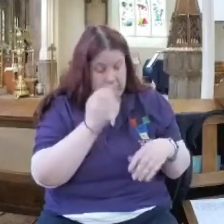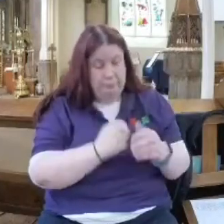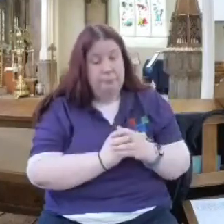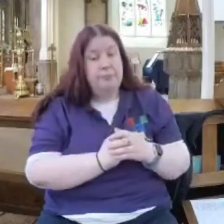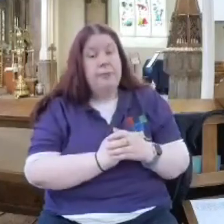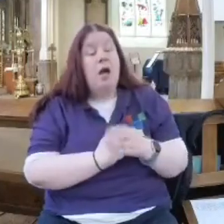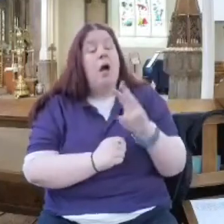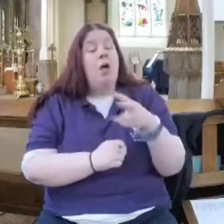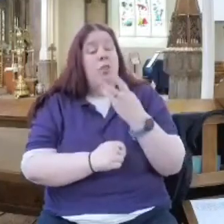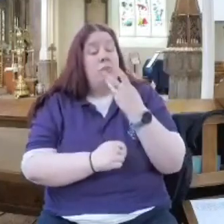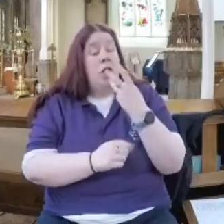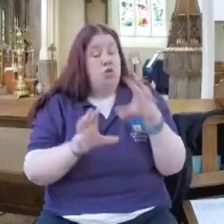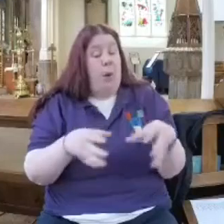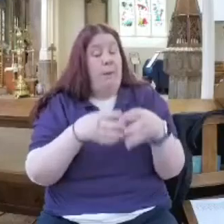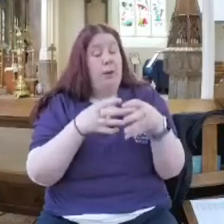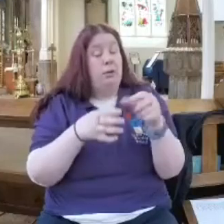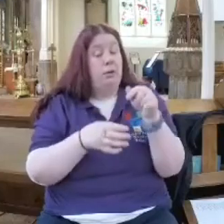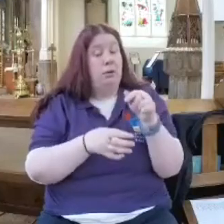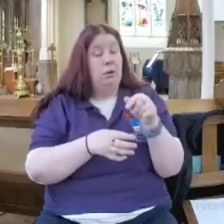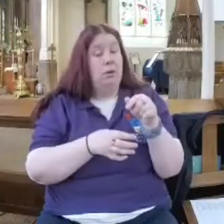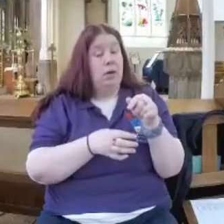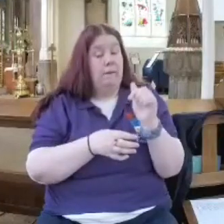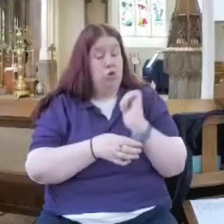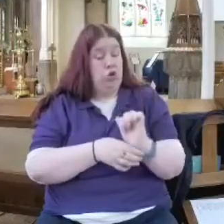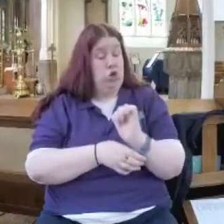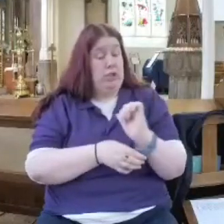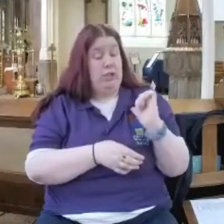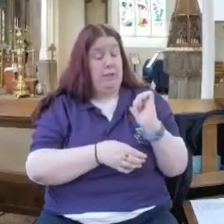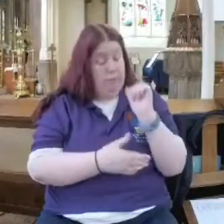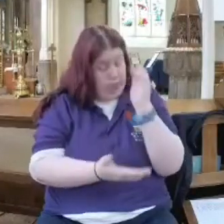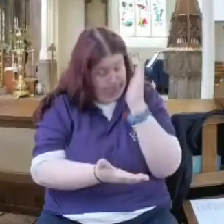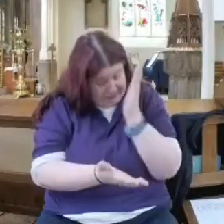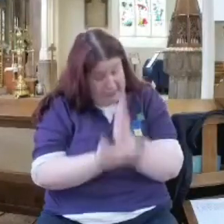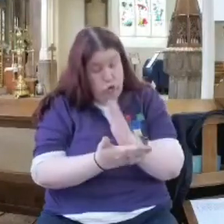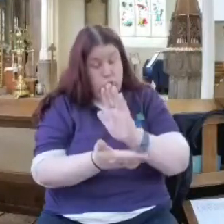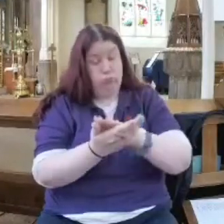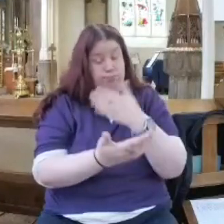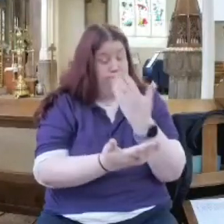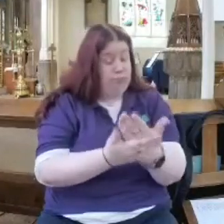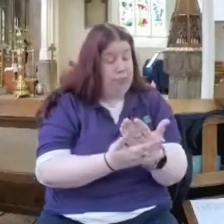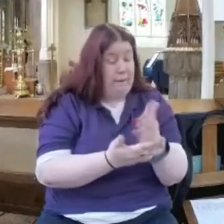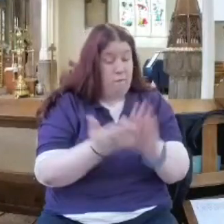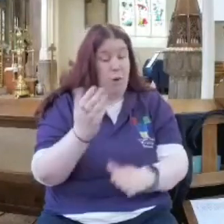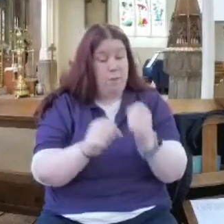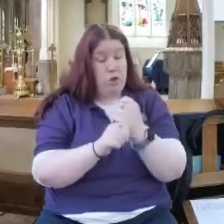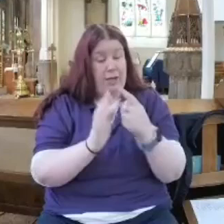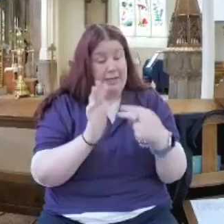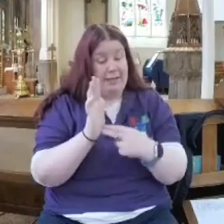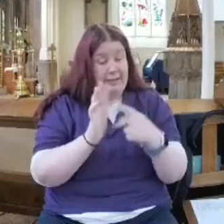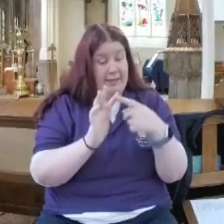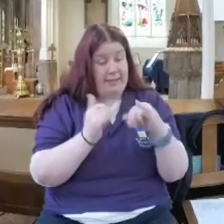A third group of Christians holds that a literal interpretation of the first chapter of Genesis